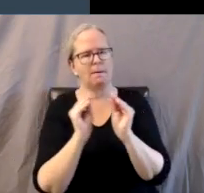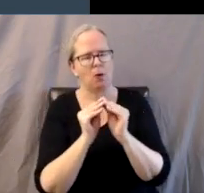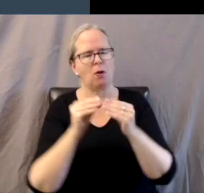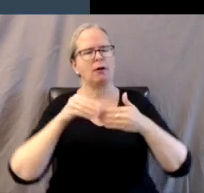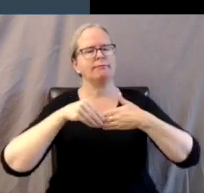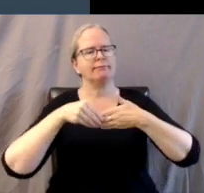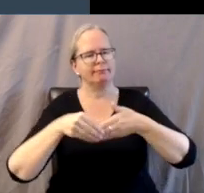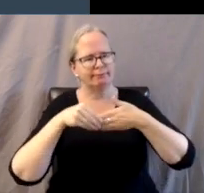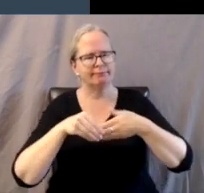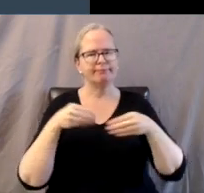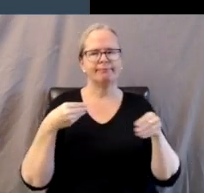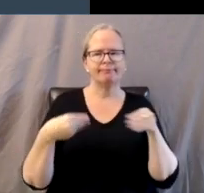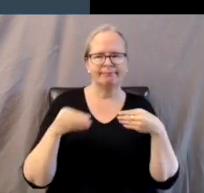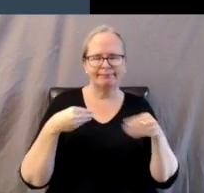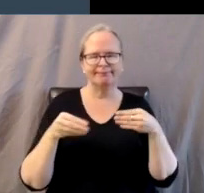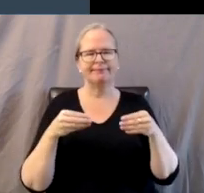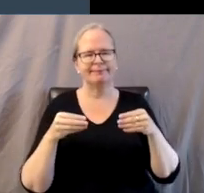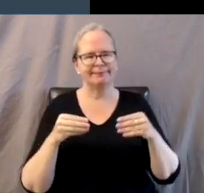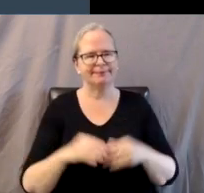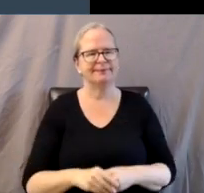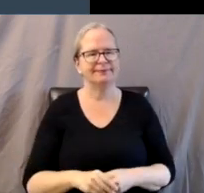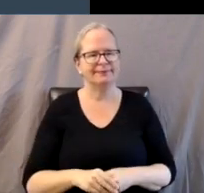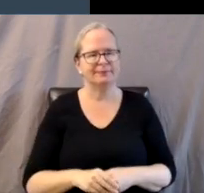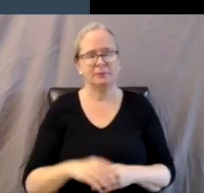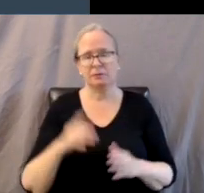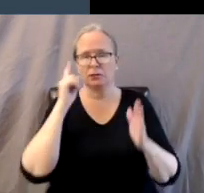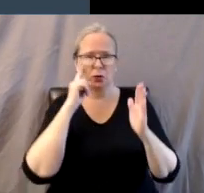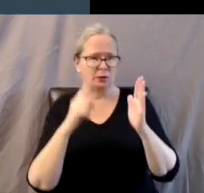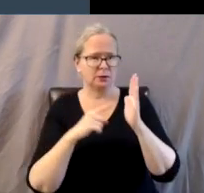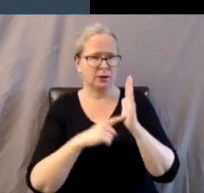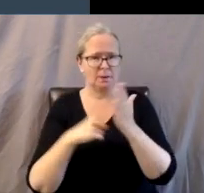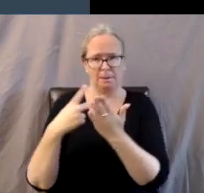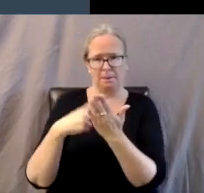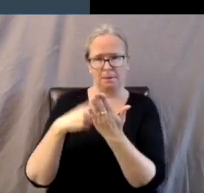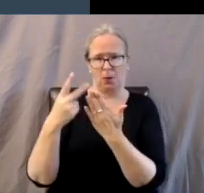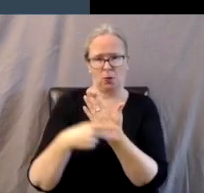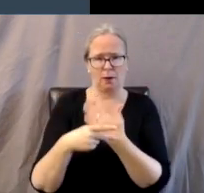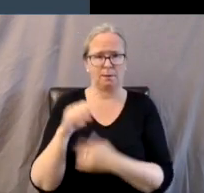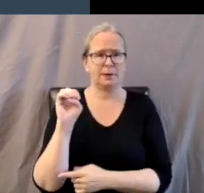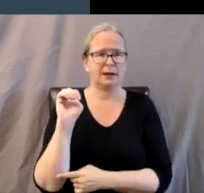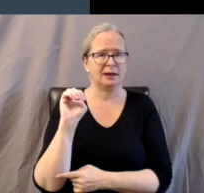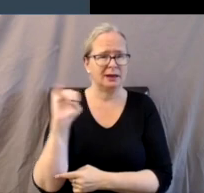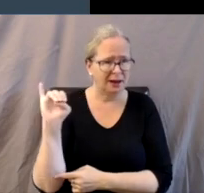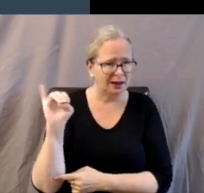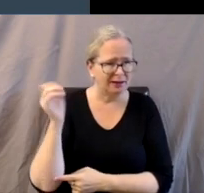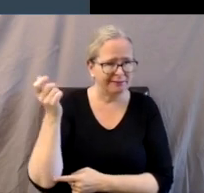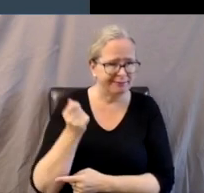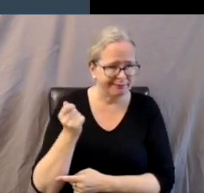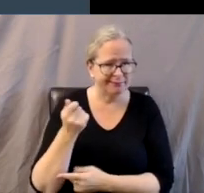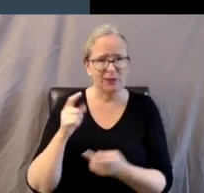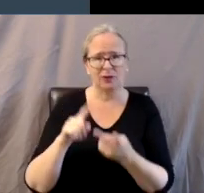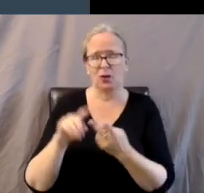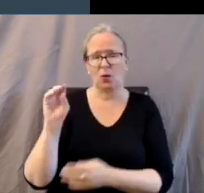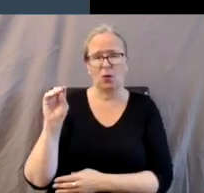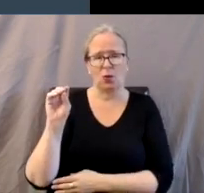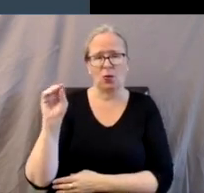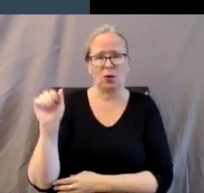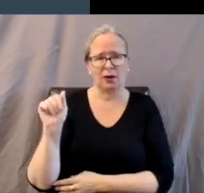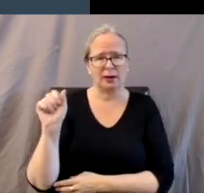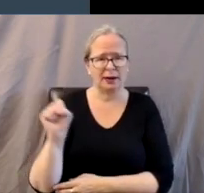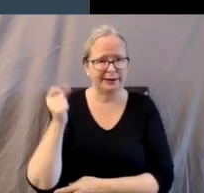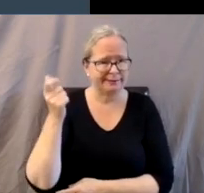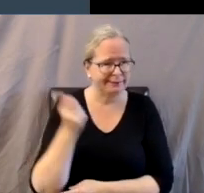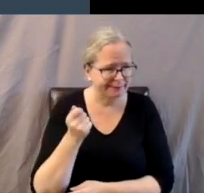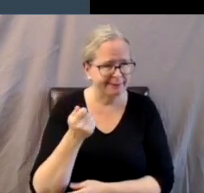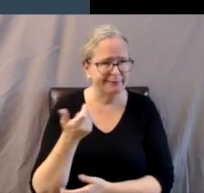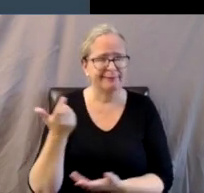into government programs like EI and the old age security, pressure is on municipal, provincial, and the